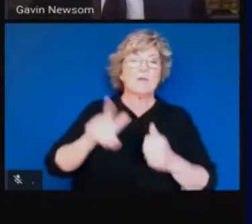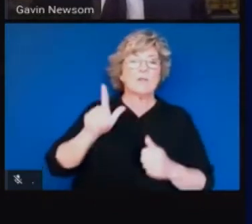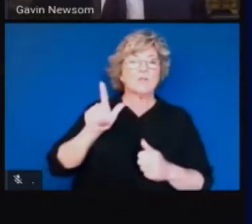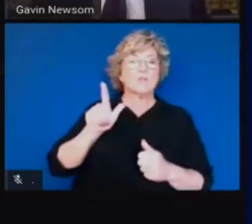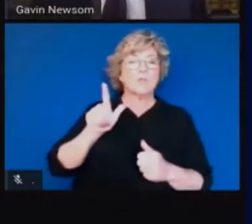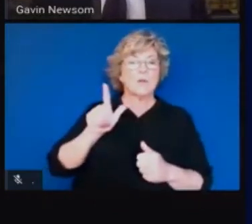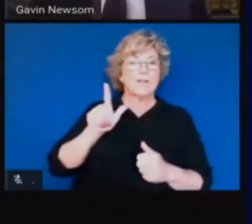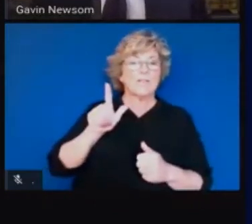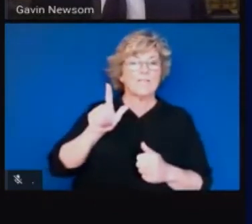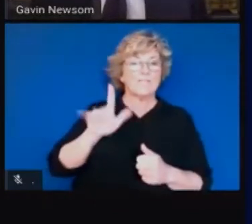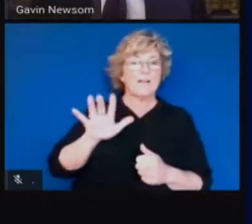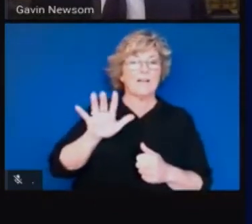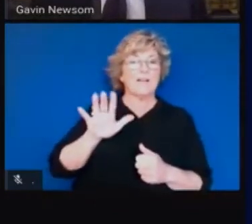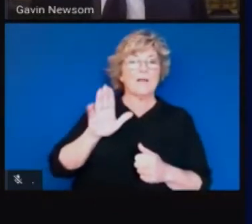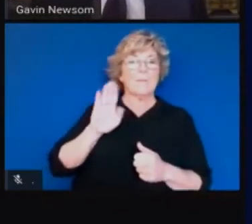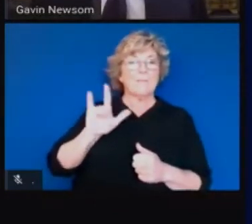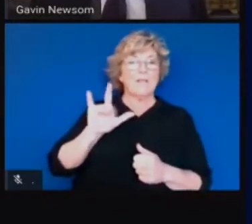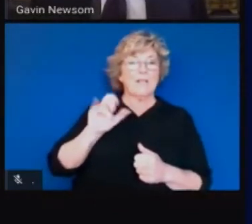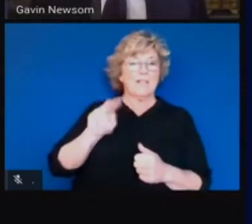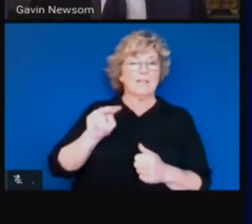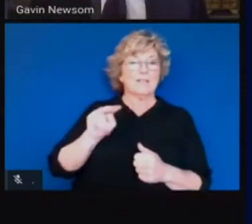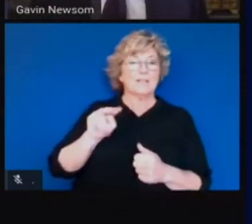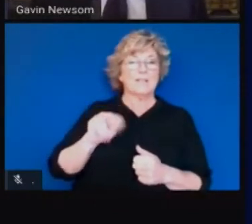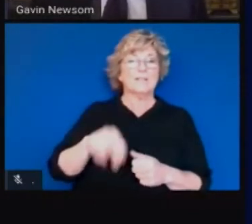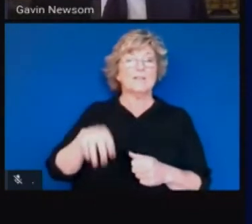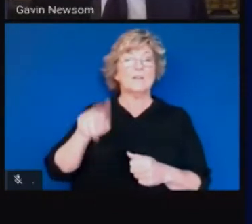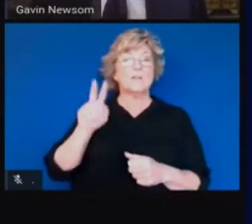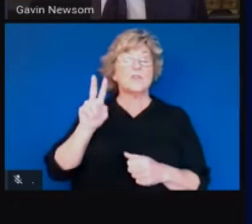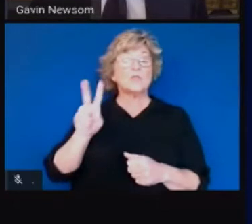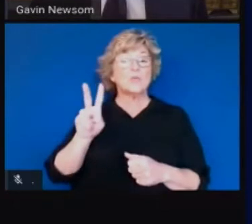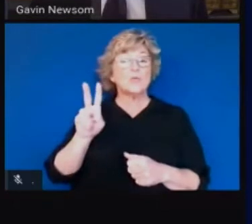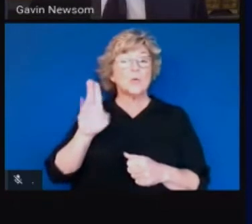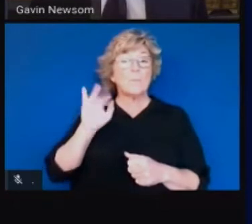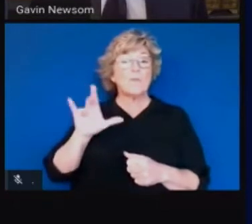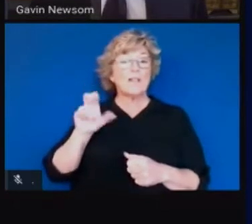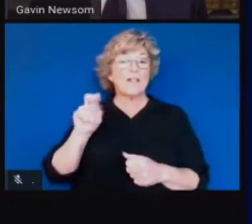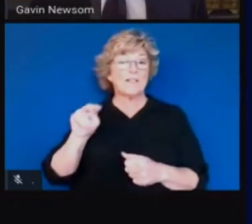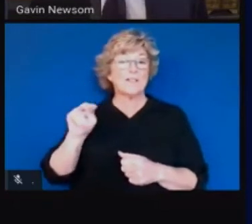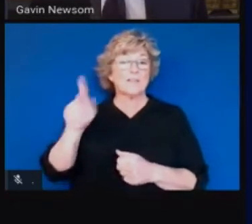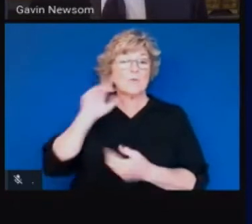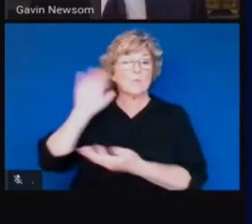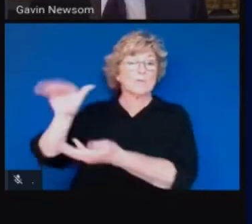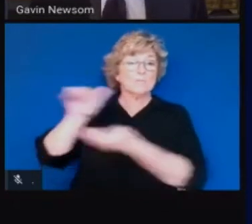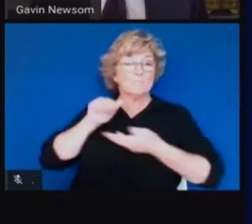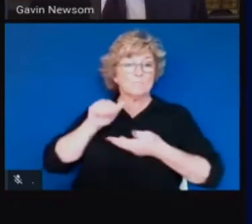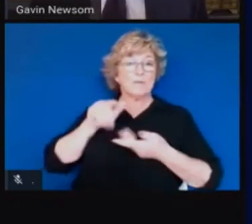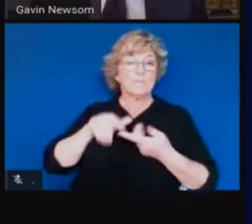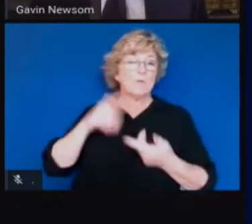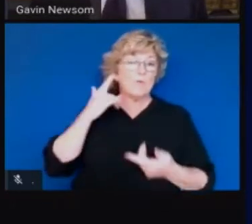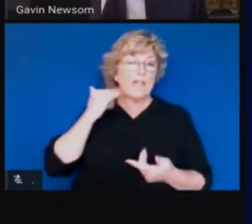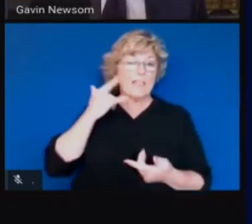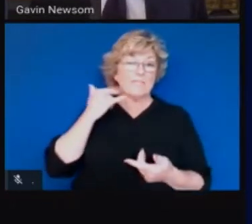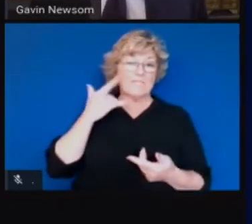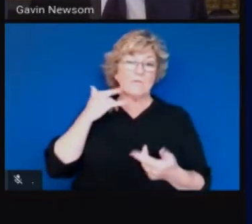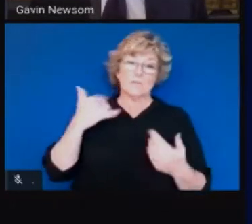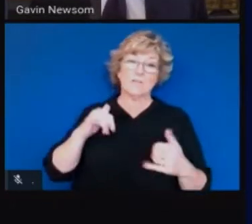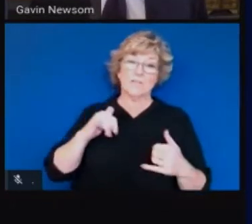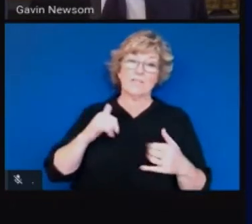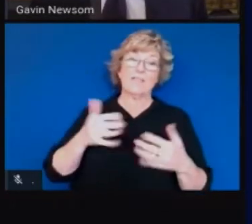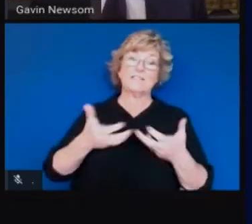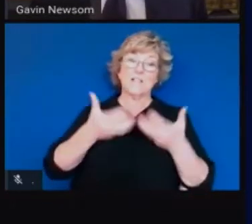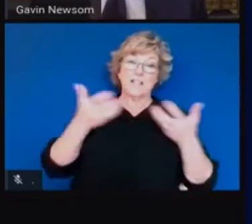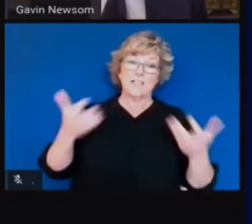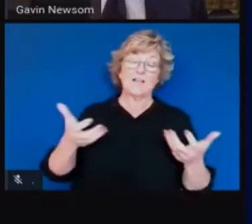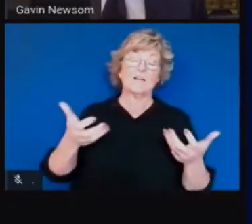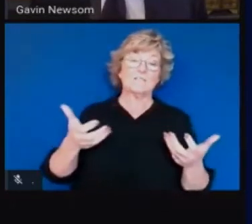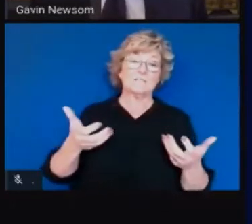$25 billion in rental assistance will come to help Californians in need. That is very, very significant